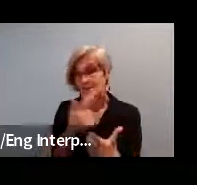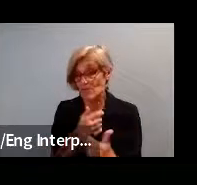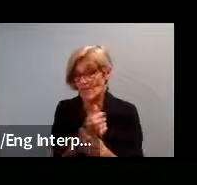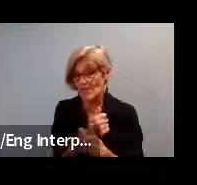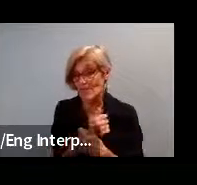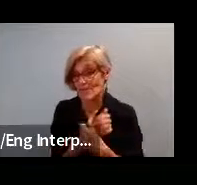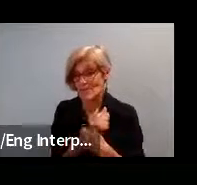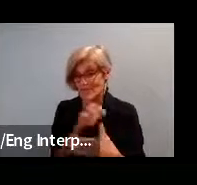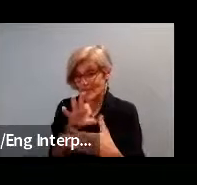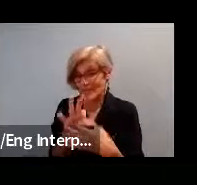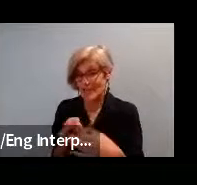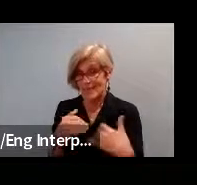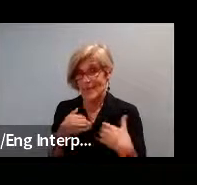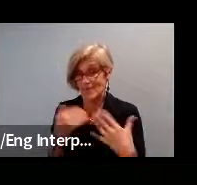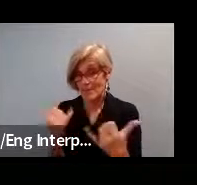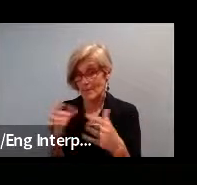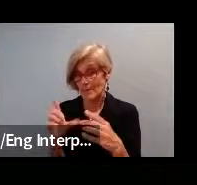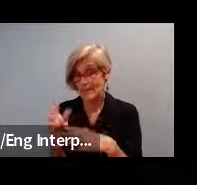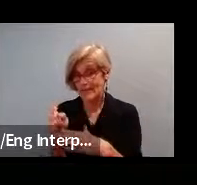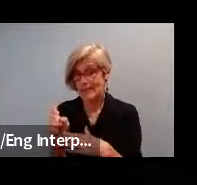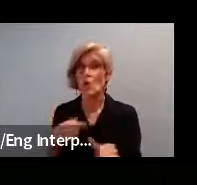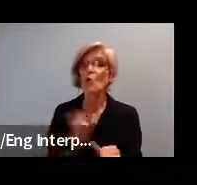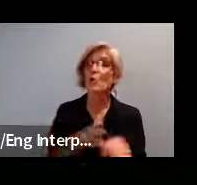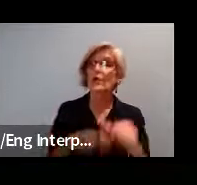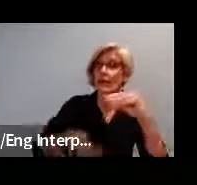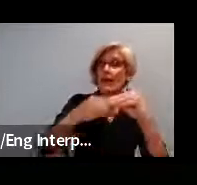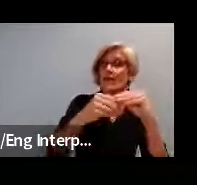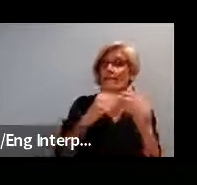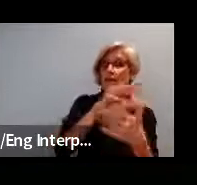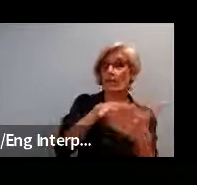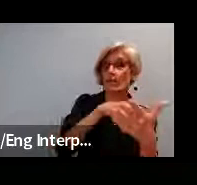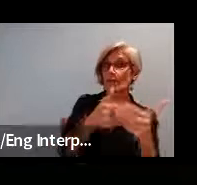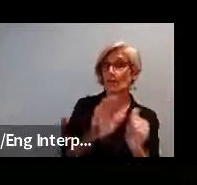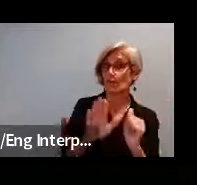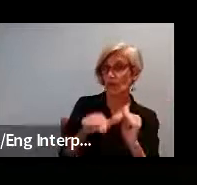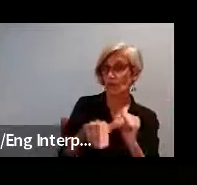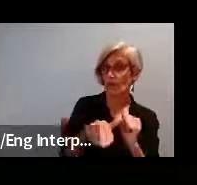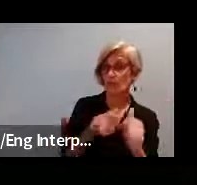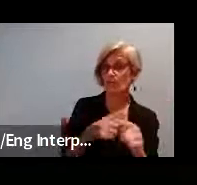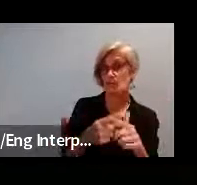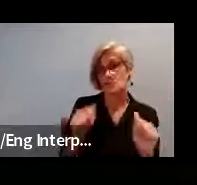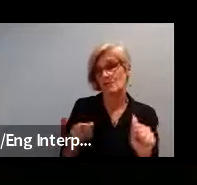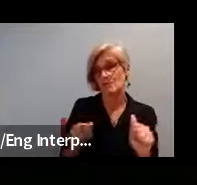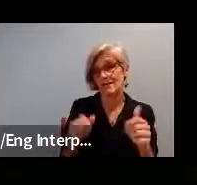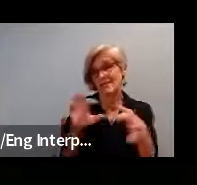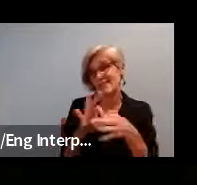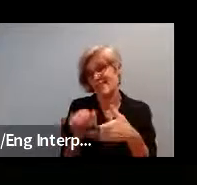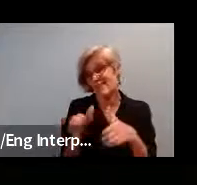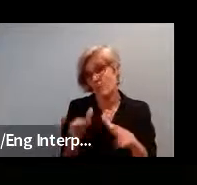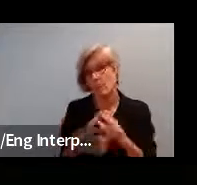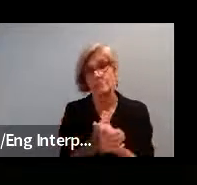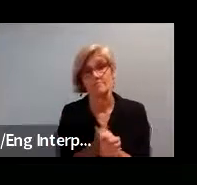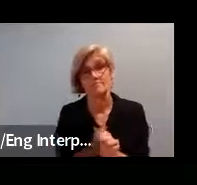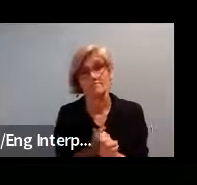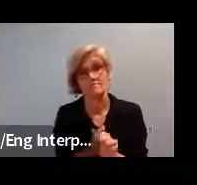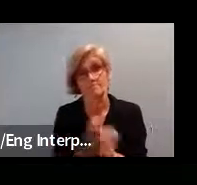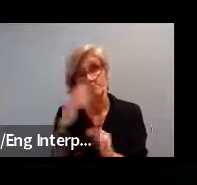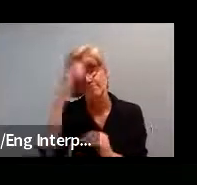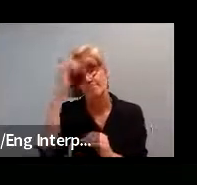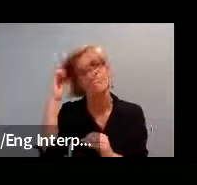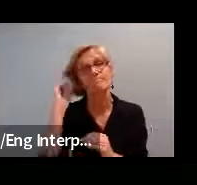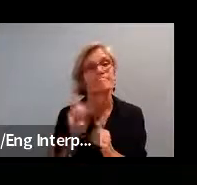in the planner for your child so that you can connect that way until we formally connect as a class in a